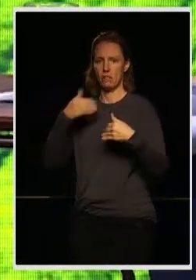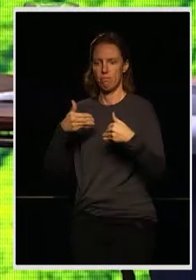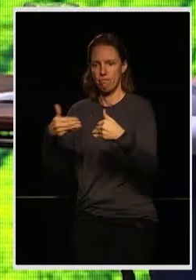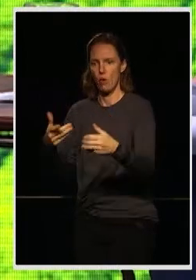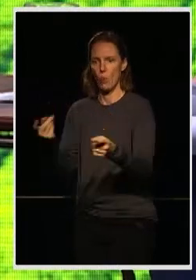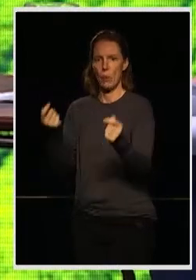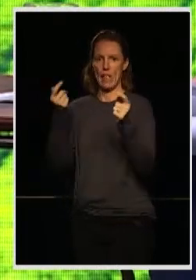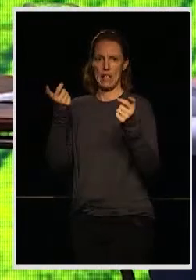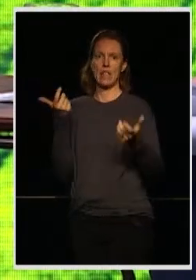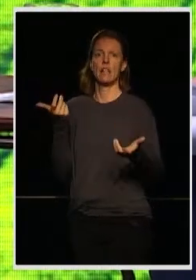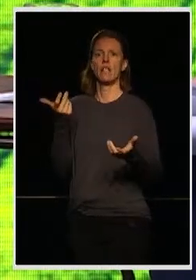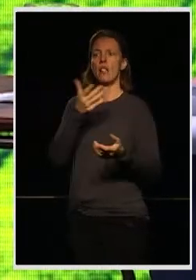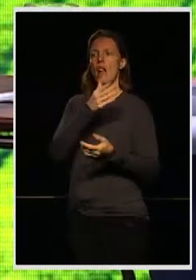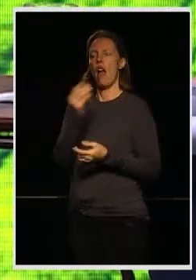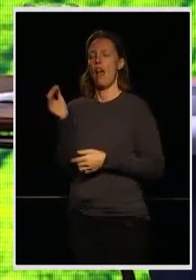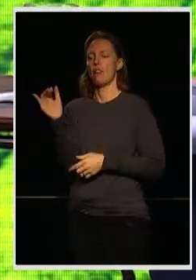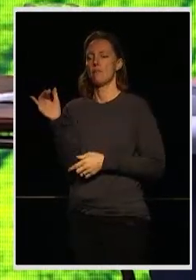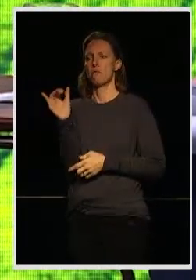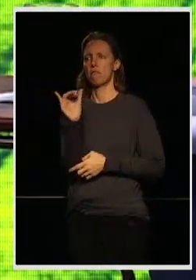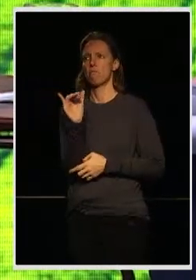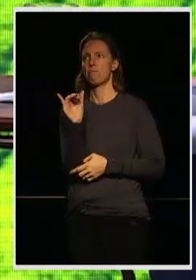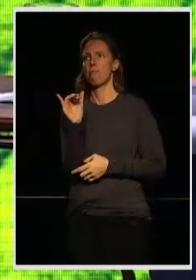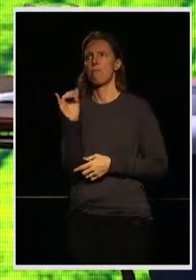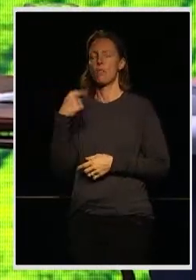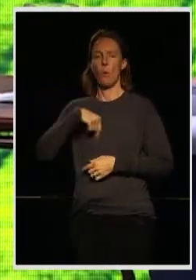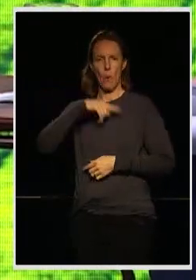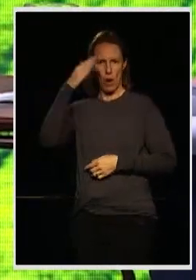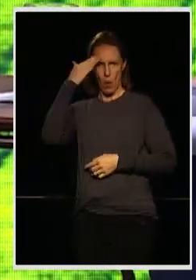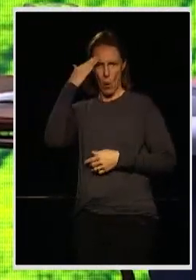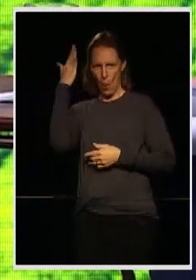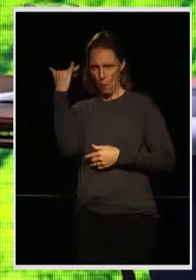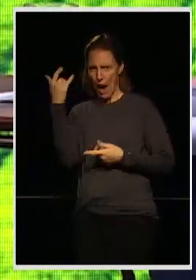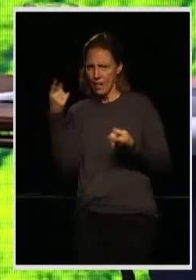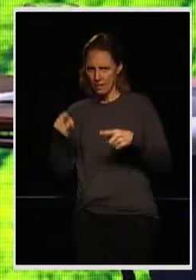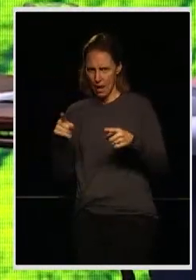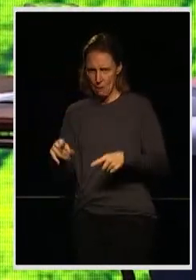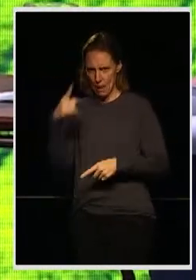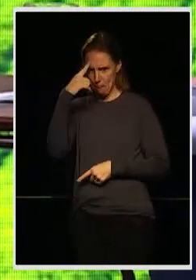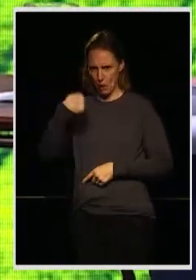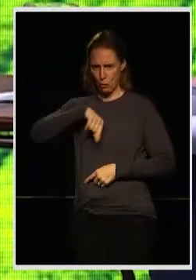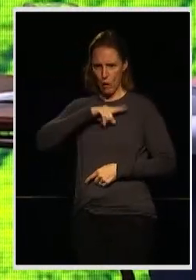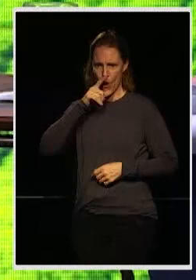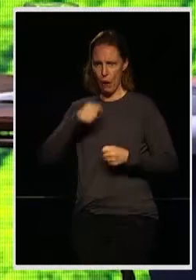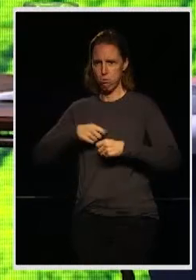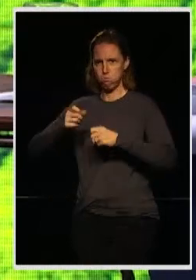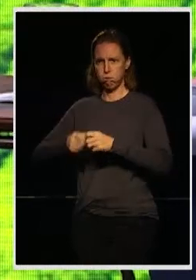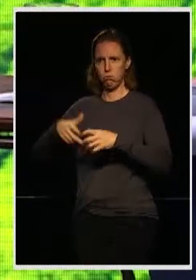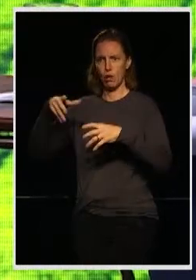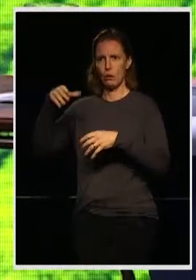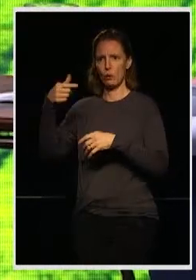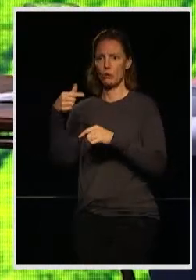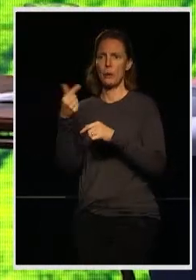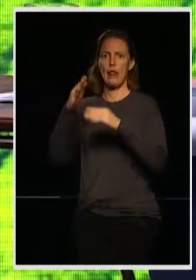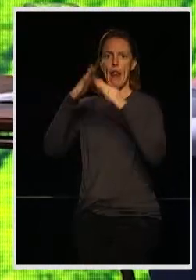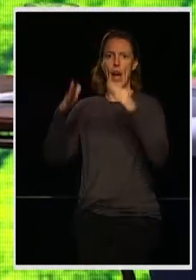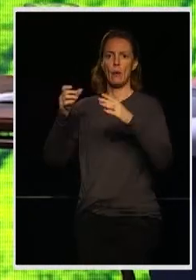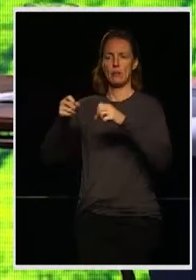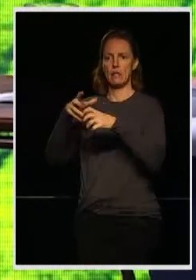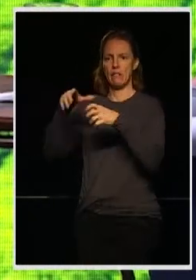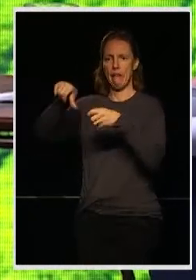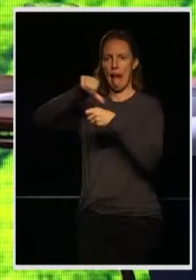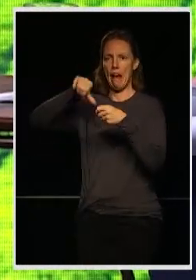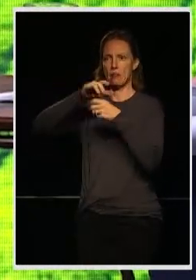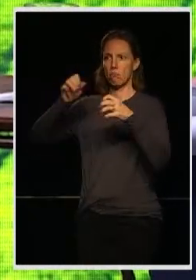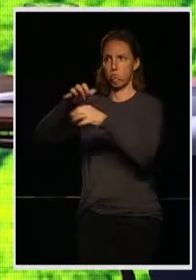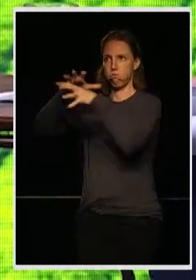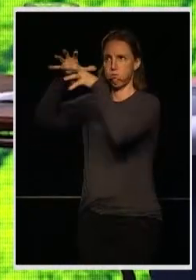quickly. And we know why it's happening, because we're pumping greenhouse gases into the atmosphere at a level